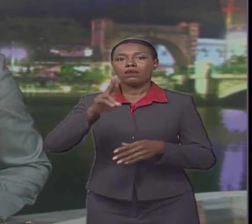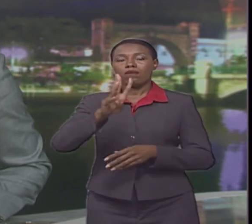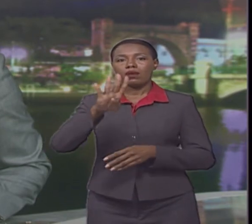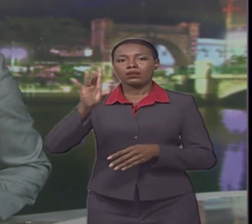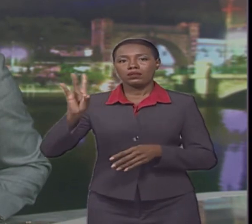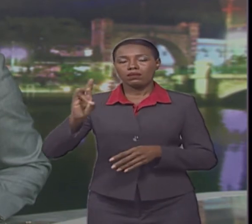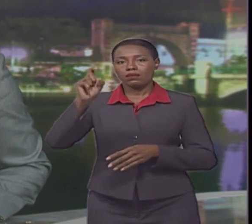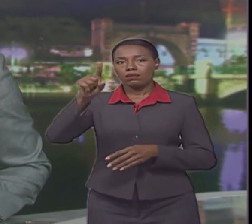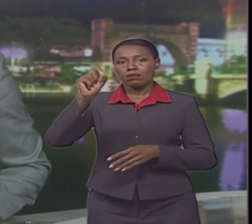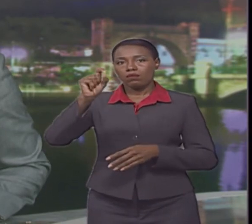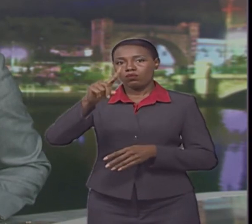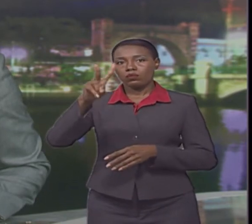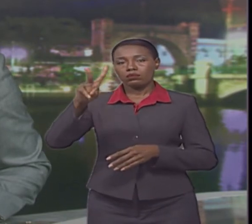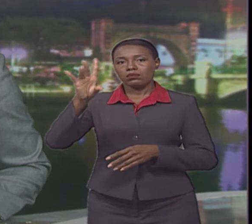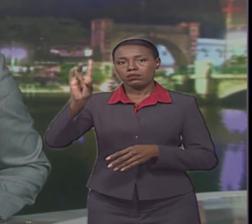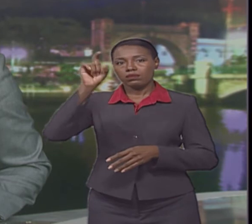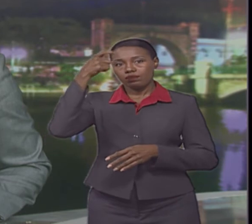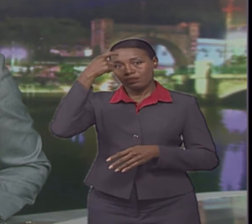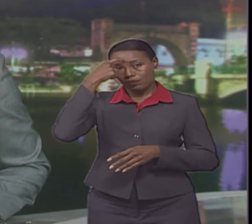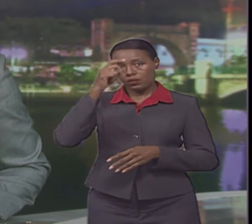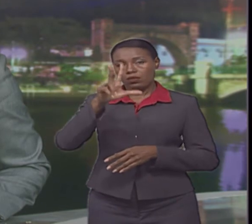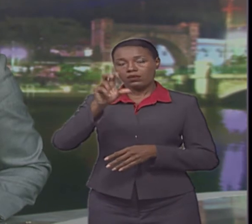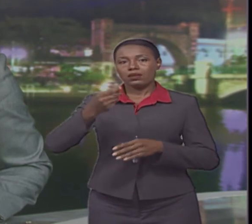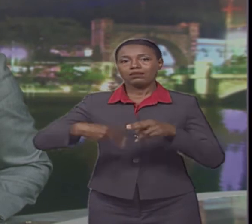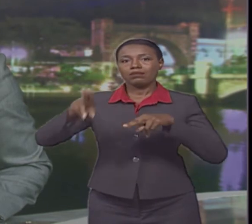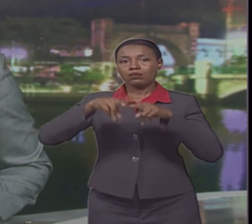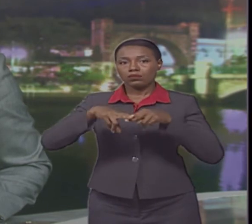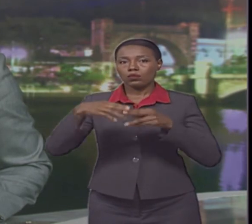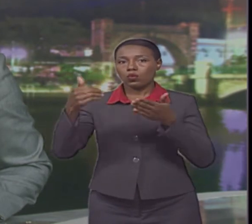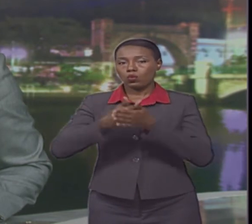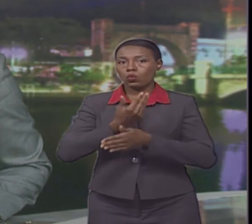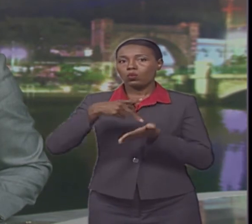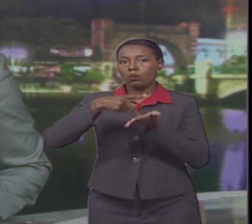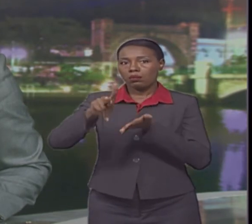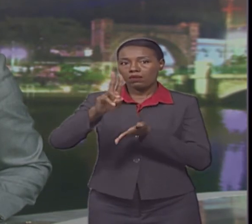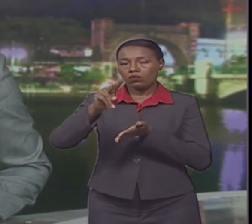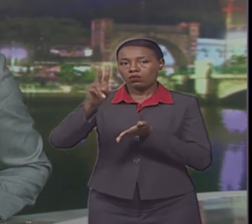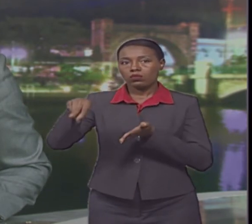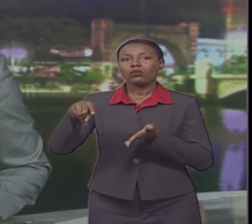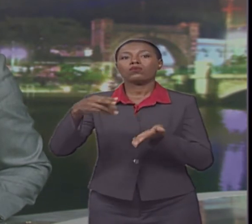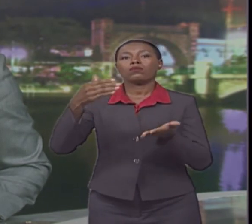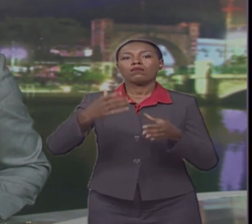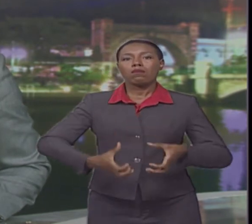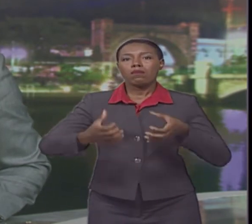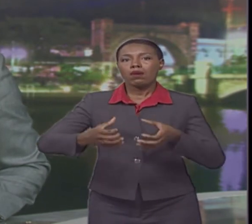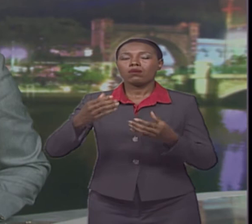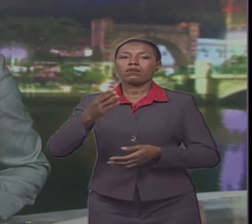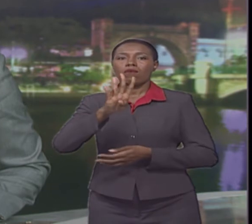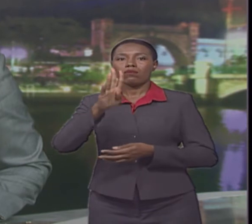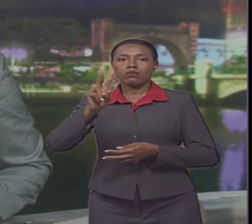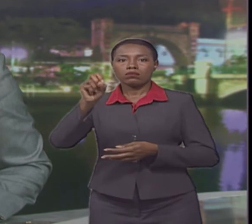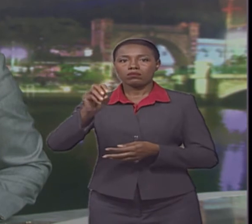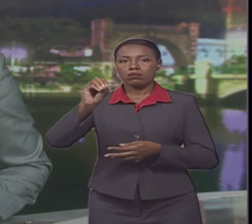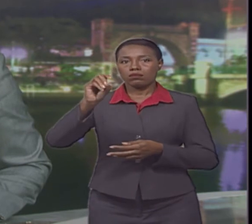to $47.57, a 30 cents increase. The new price of the 22-pound cylinder is